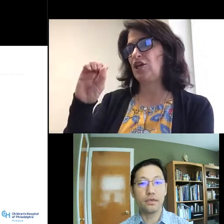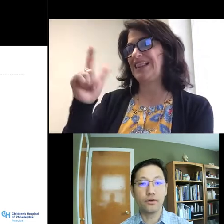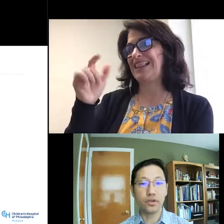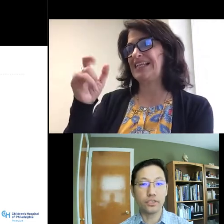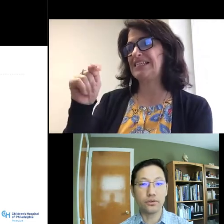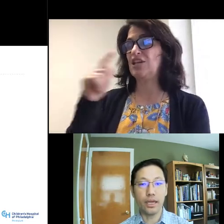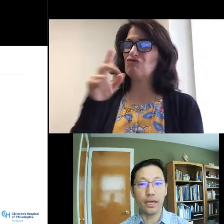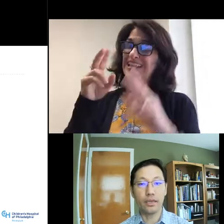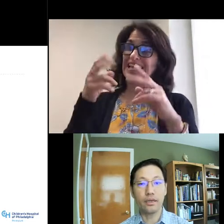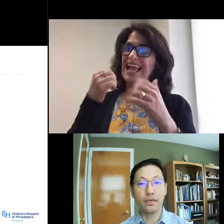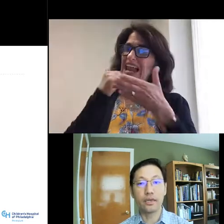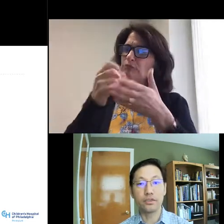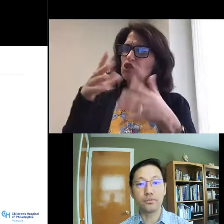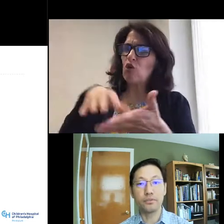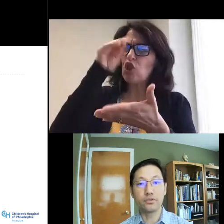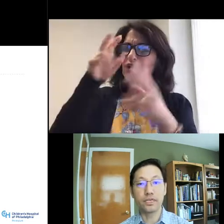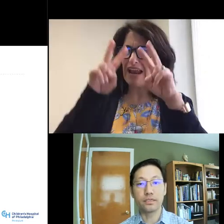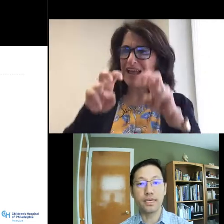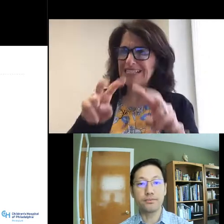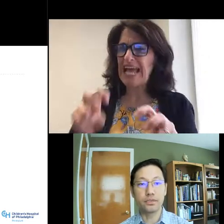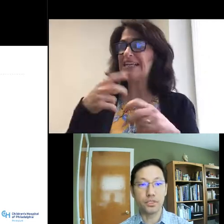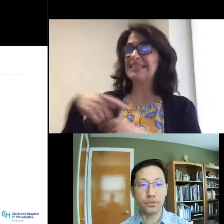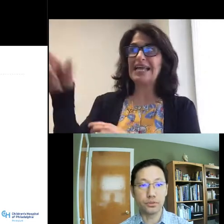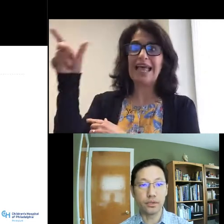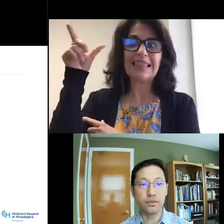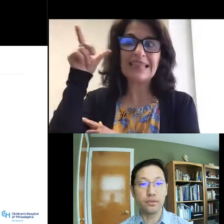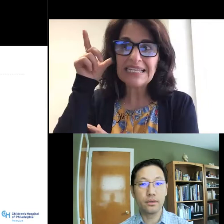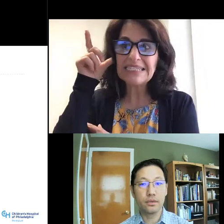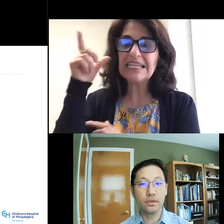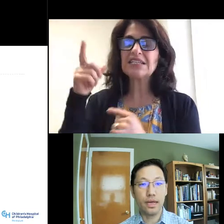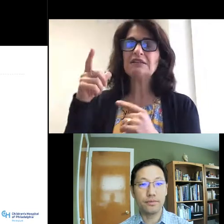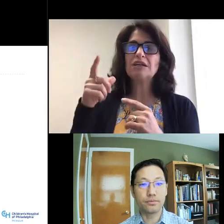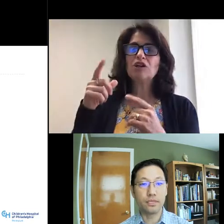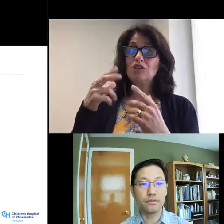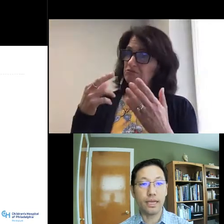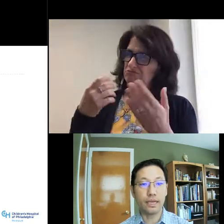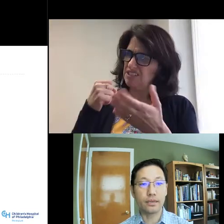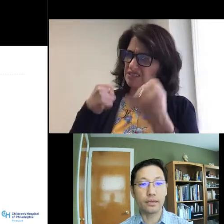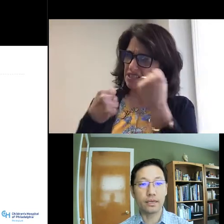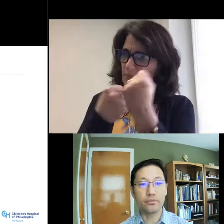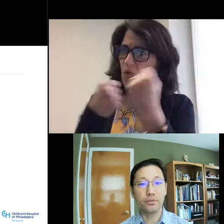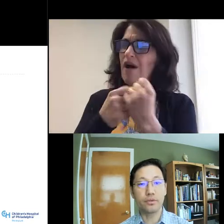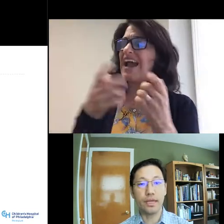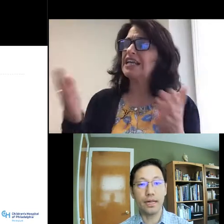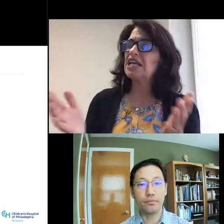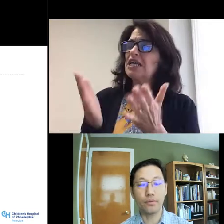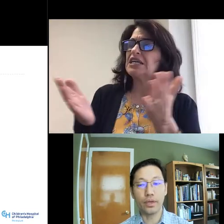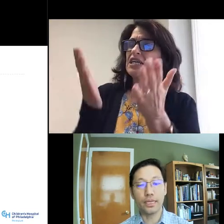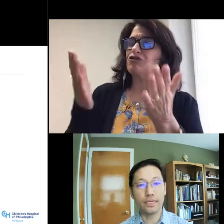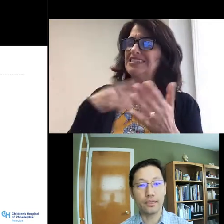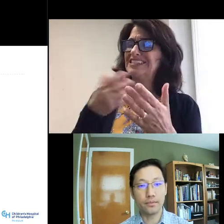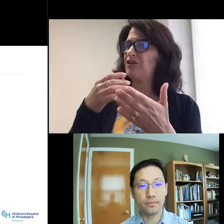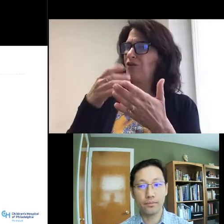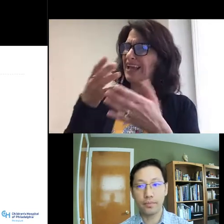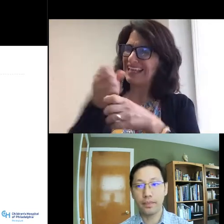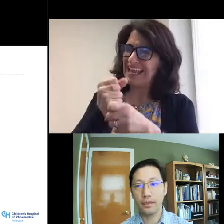listen, reassure, and encourage people to take steps to help themselves and get professional help when